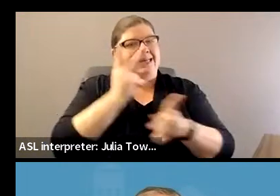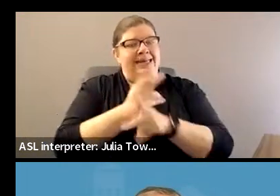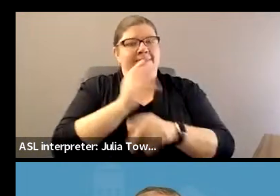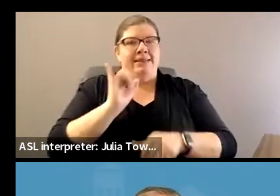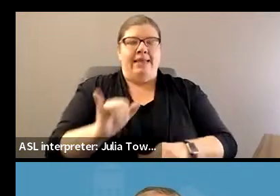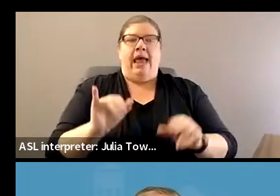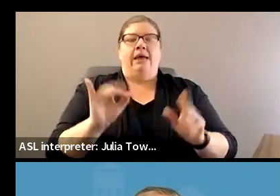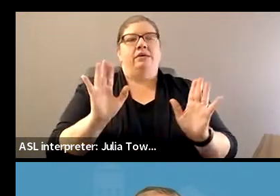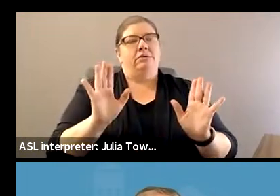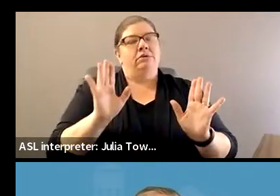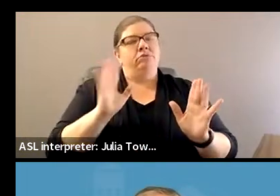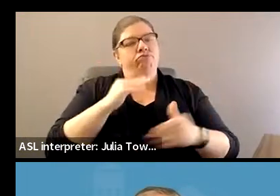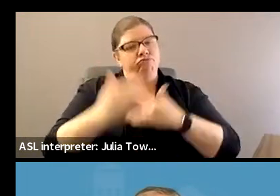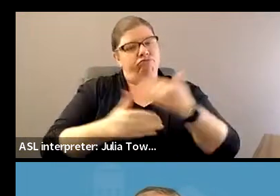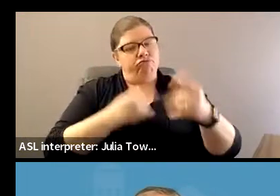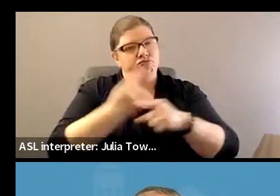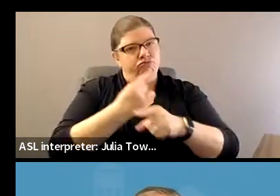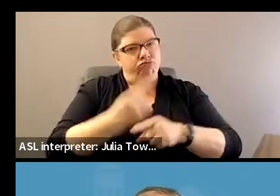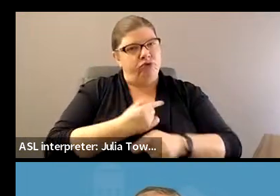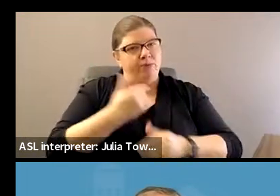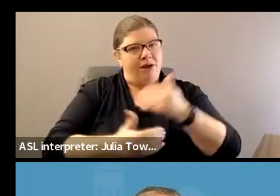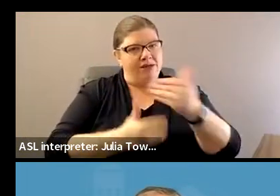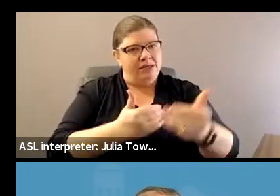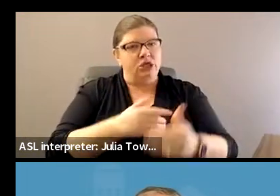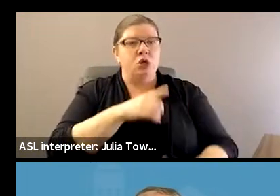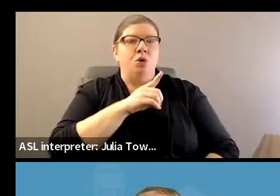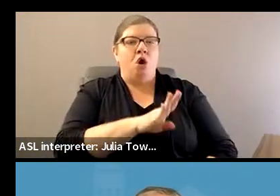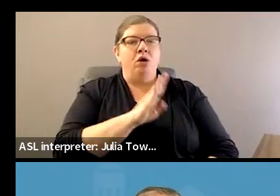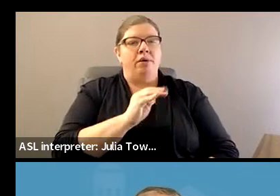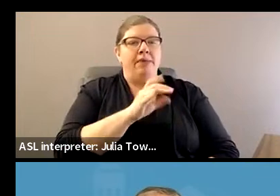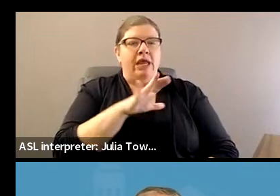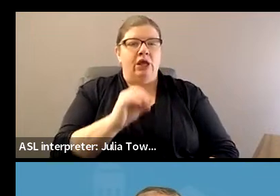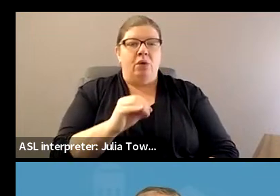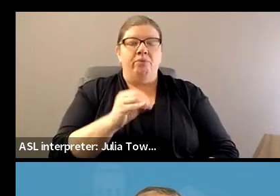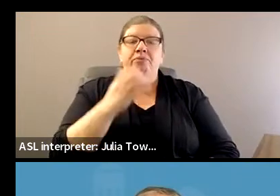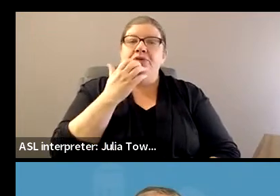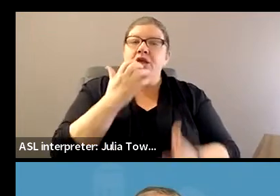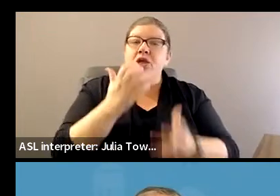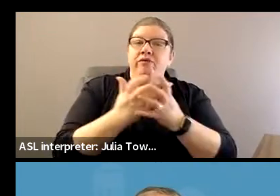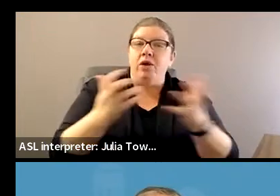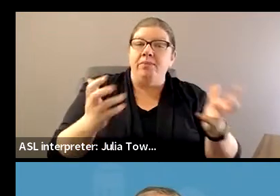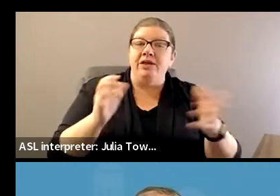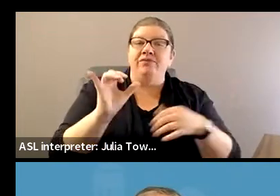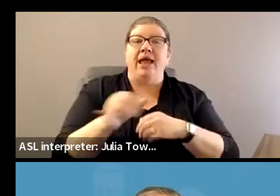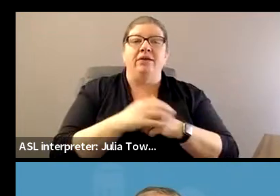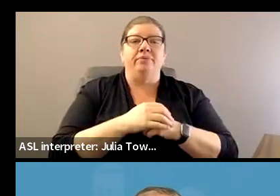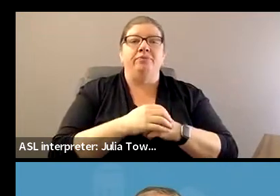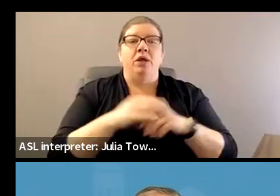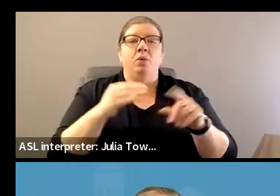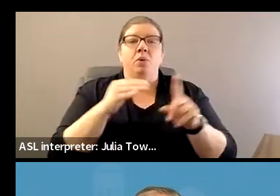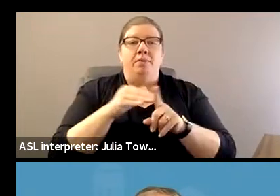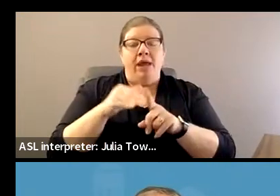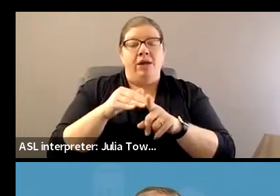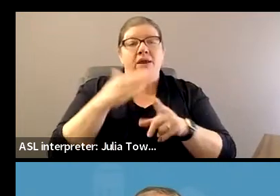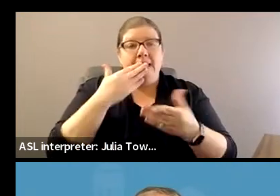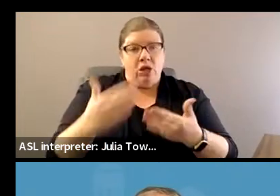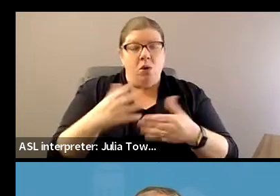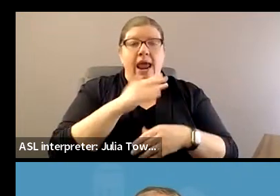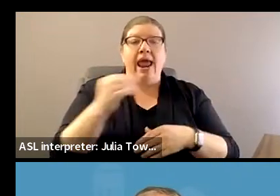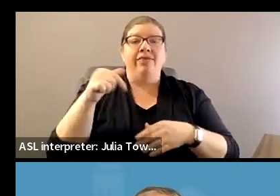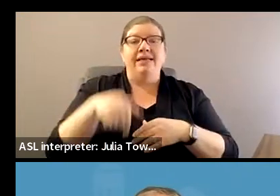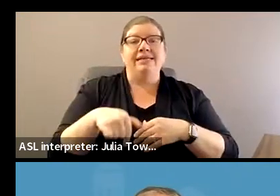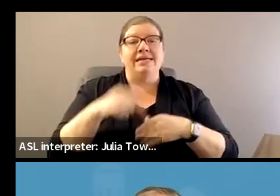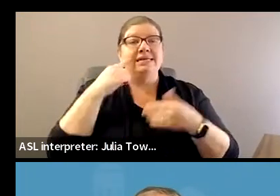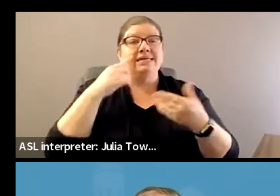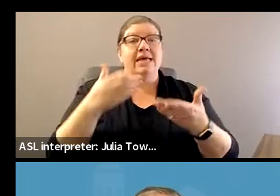integrity of that process. So, Dr. Becchio. Well, thank you very much for that reminder. And also, this is a